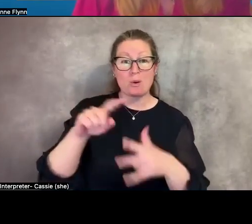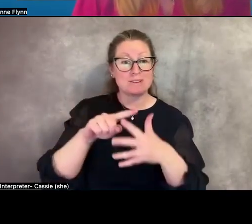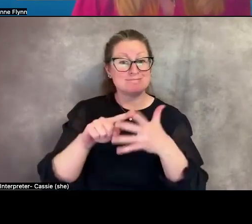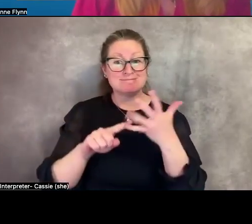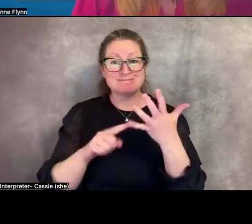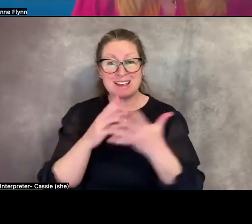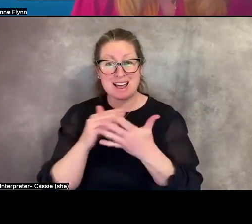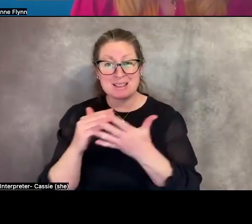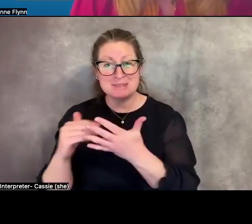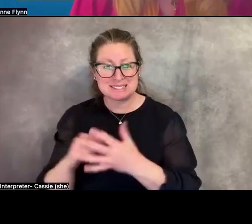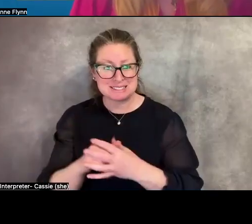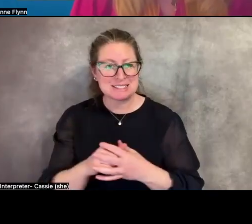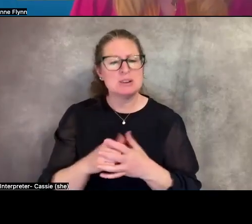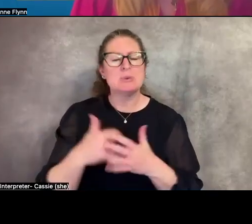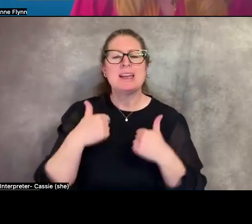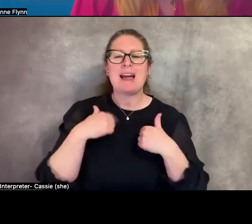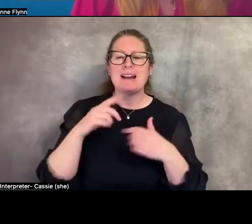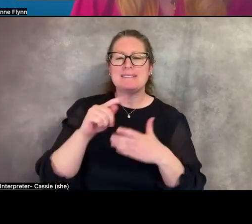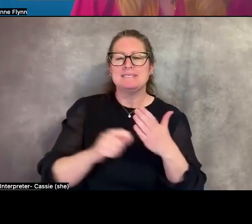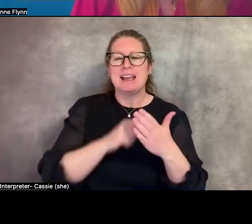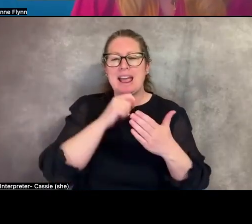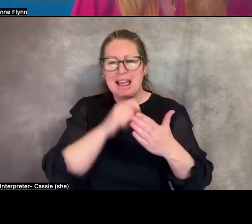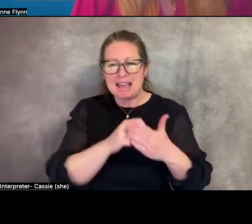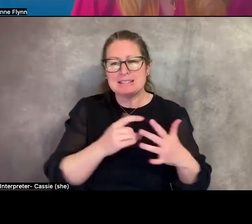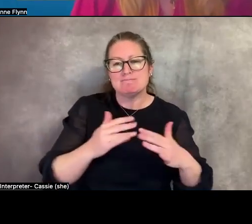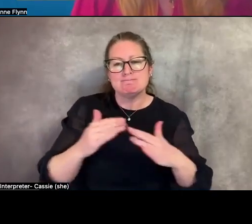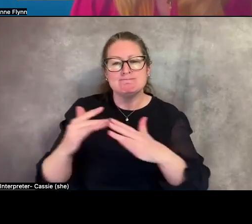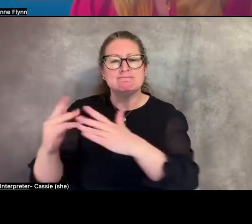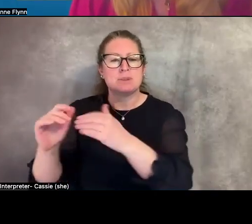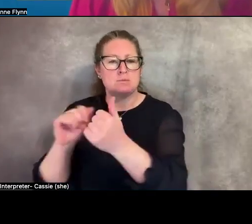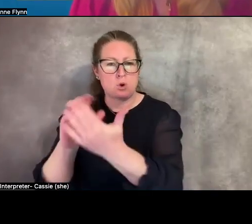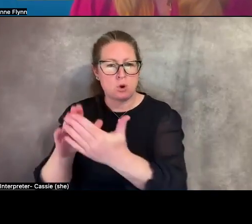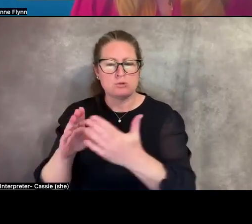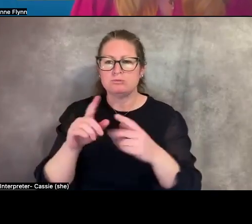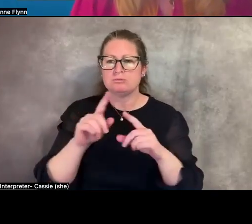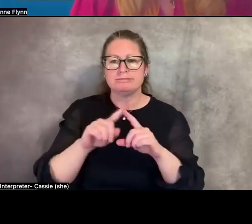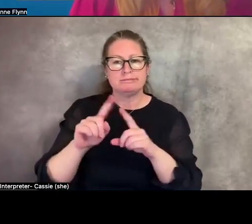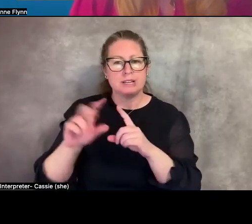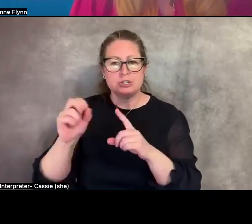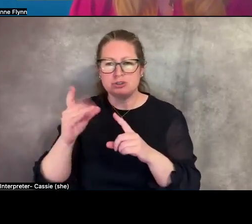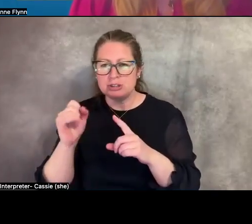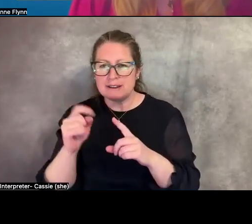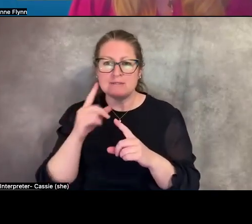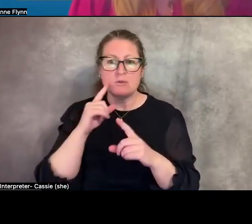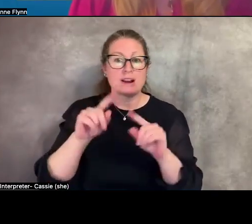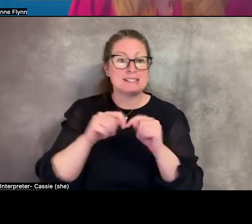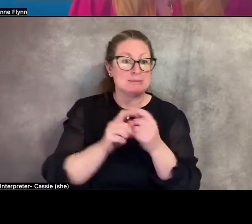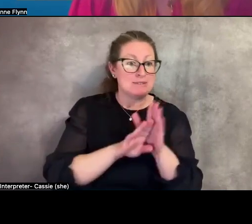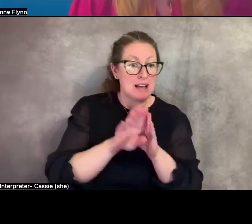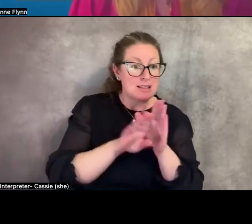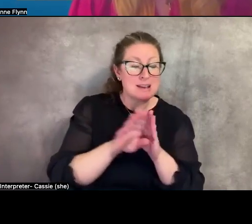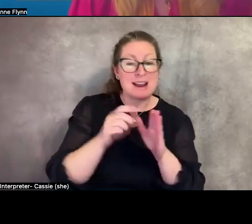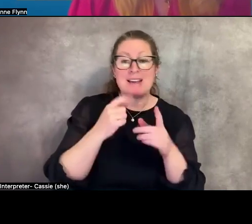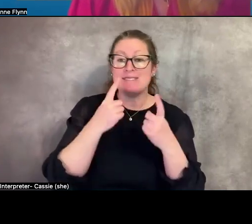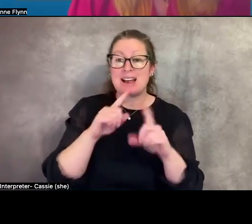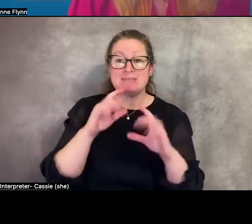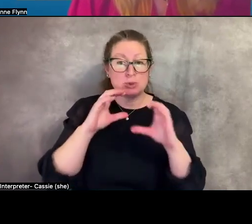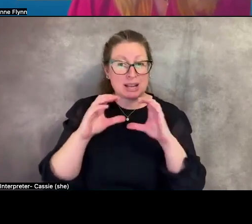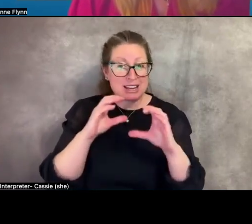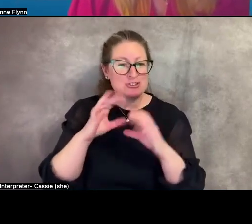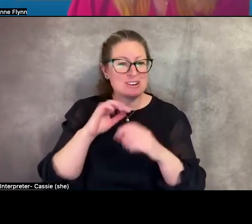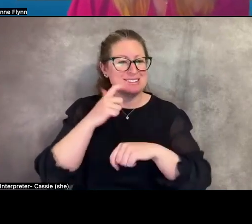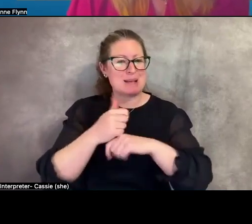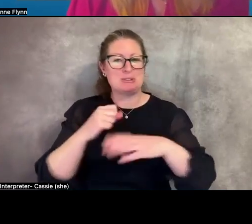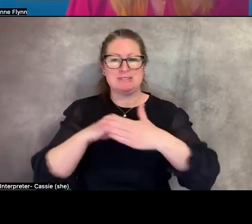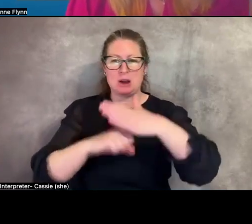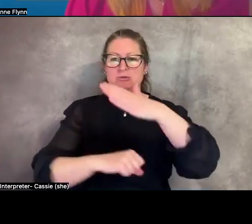We adopted a phased training approach across shifts to enhance team development, foster effective communication, and establish